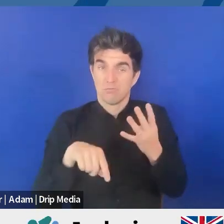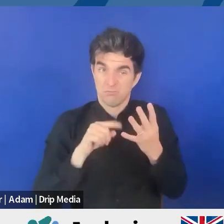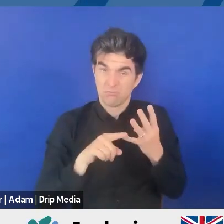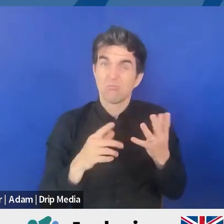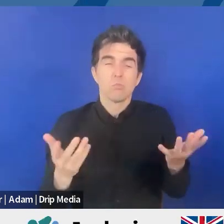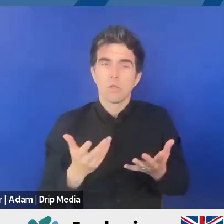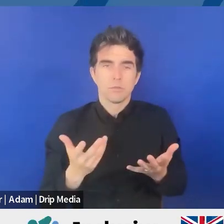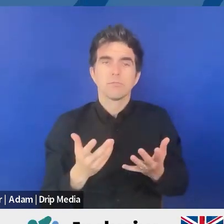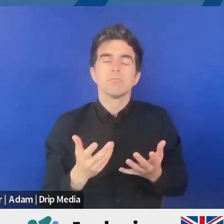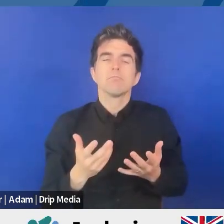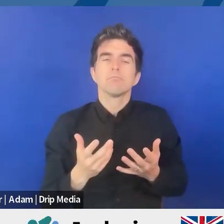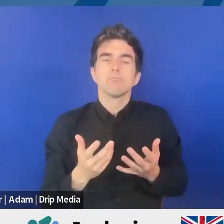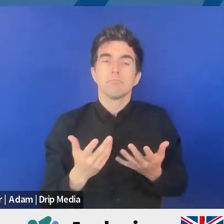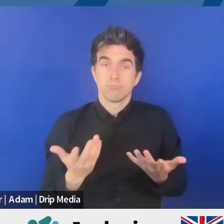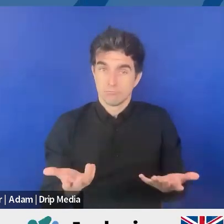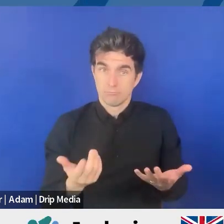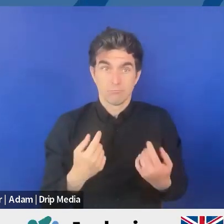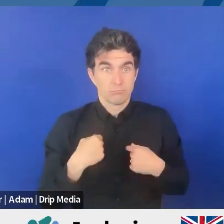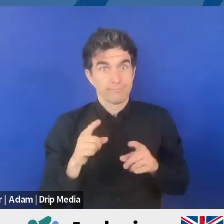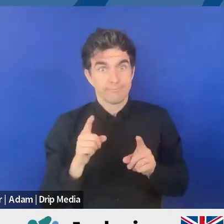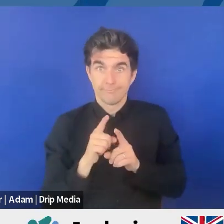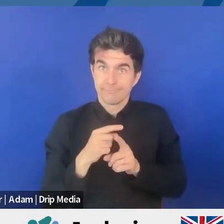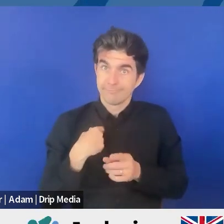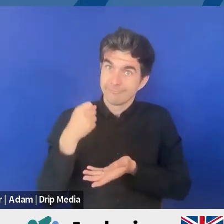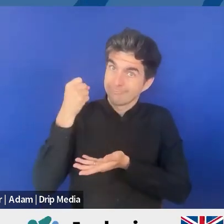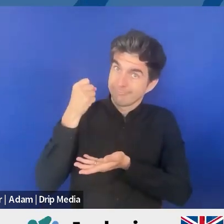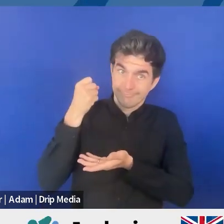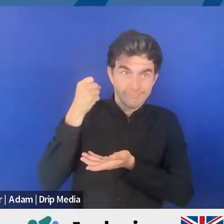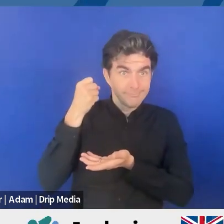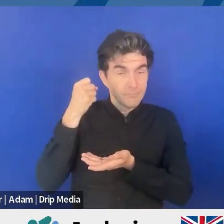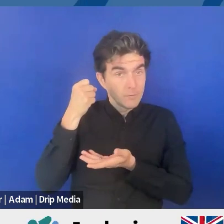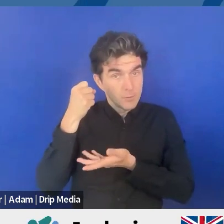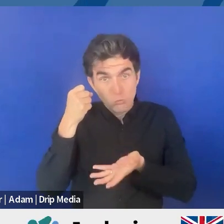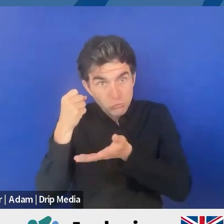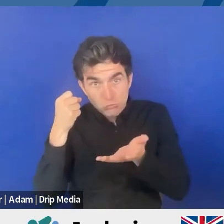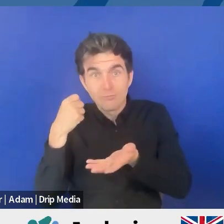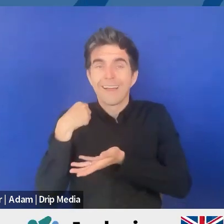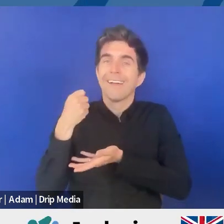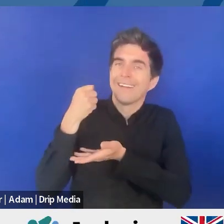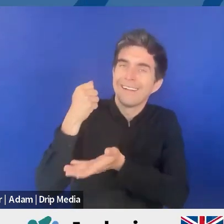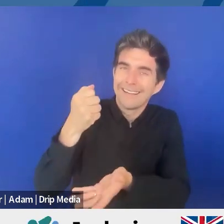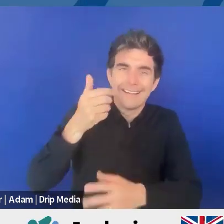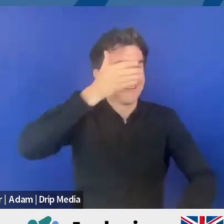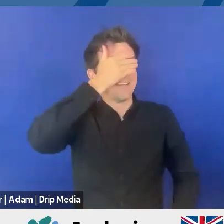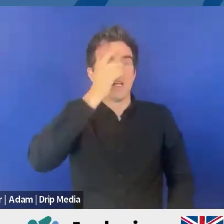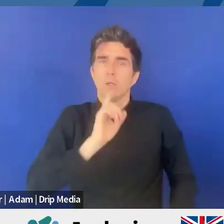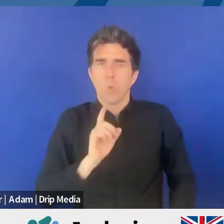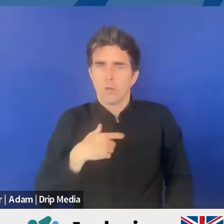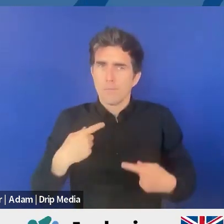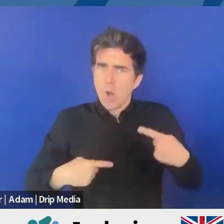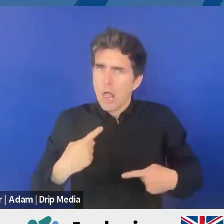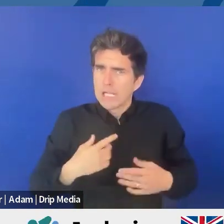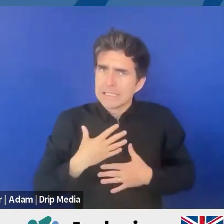donor organisation, we're a political actor. So we have a network of posts across the world. We have missions to the UN in